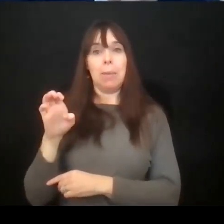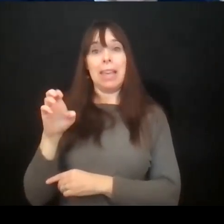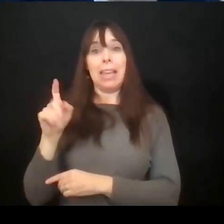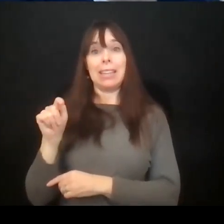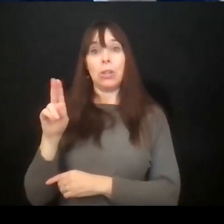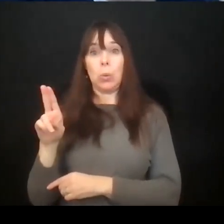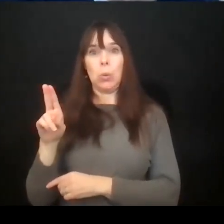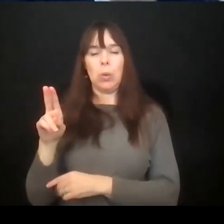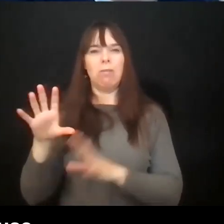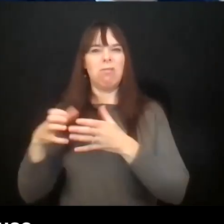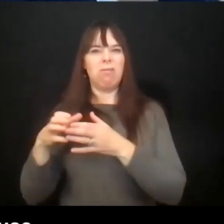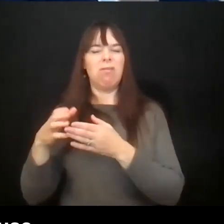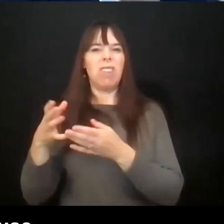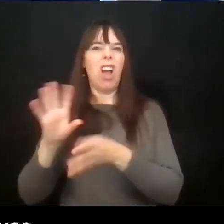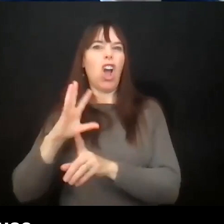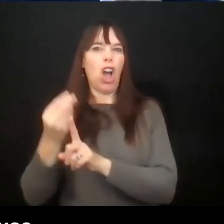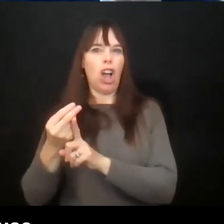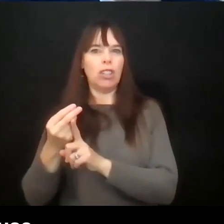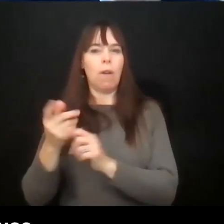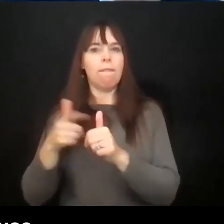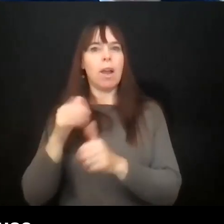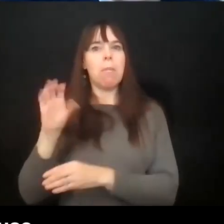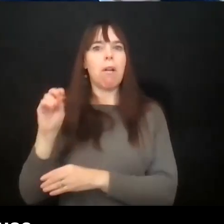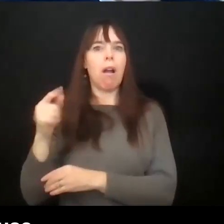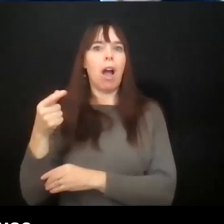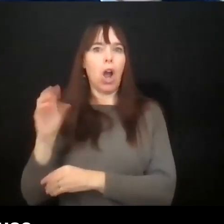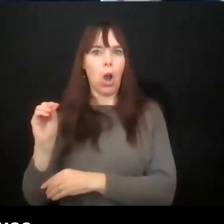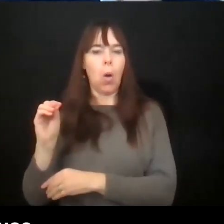Mangbetu people of the Congo